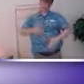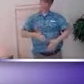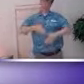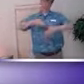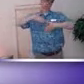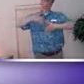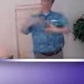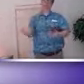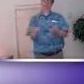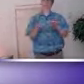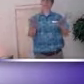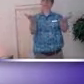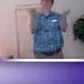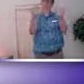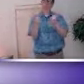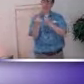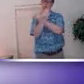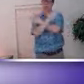brings love.